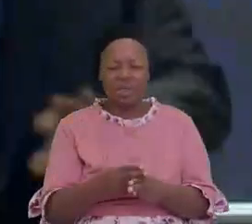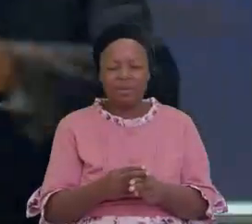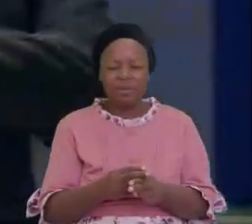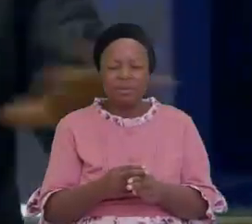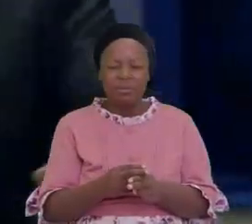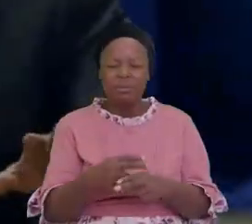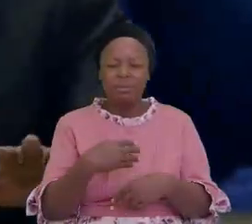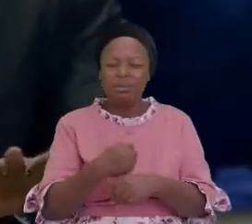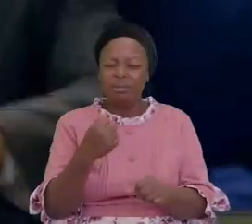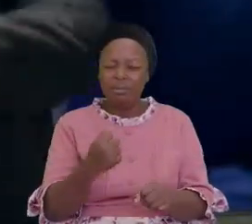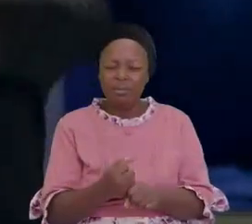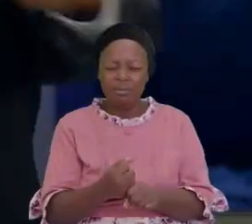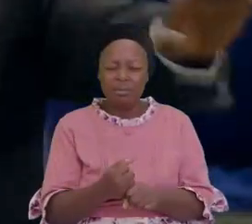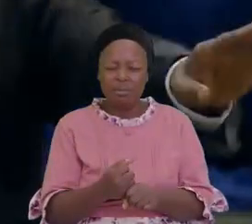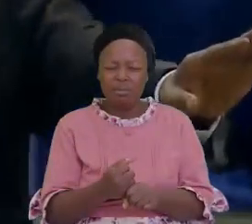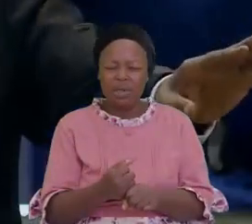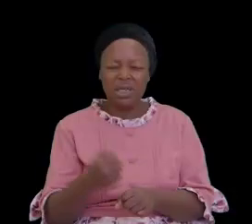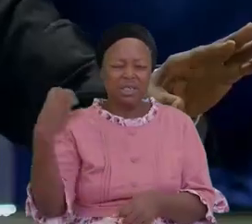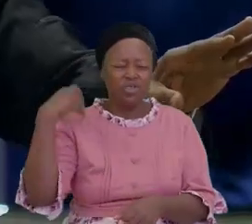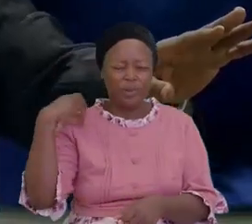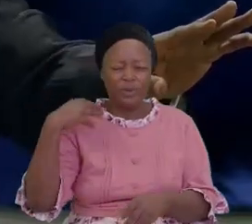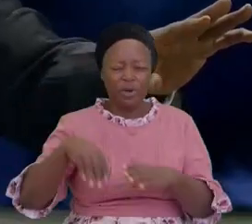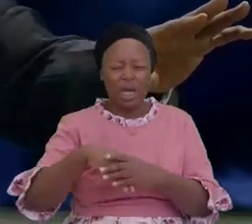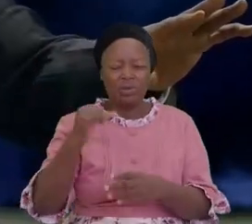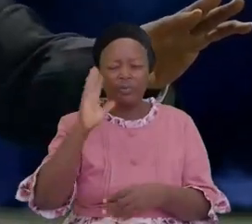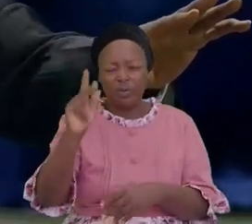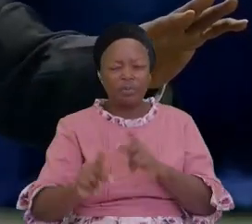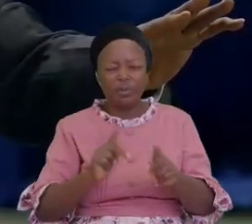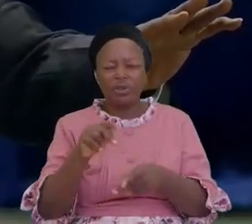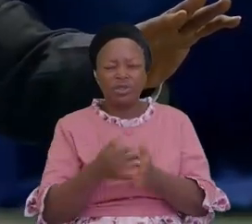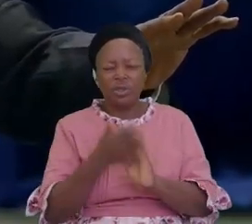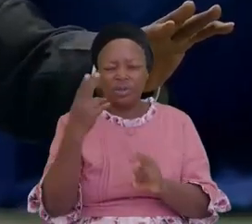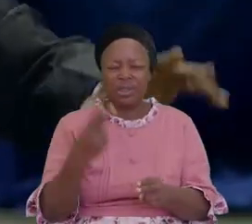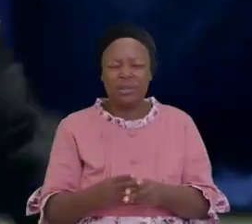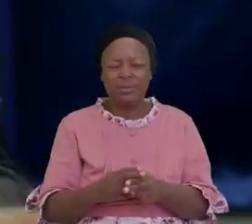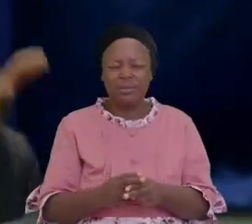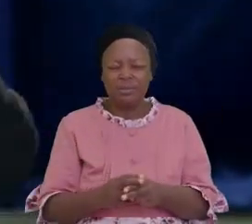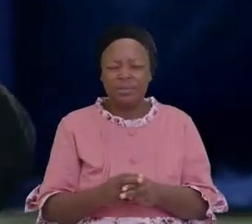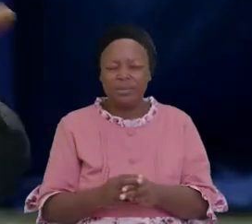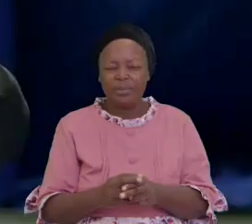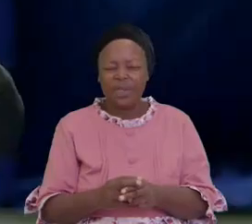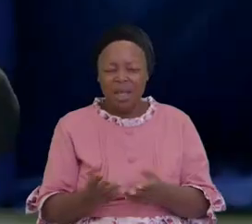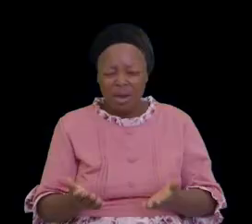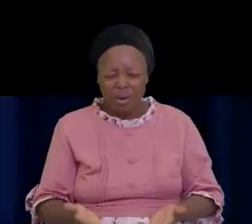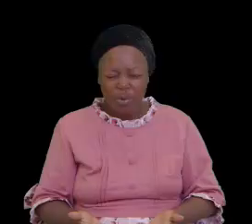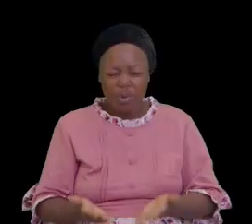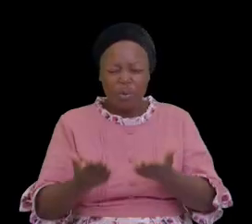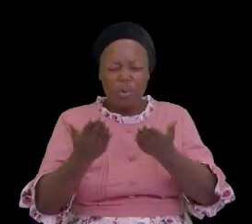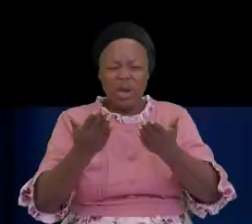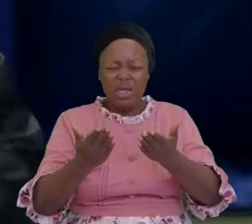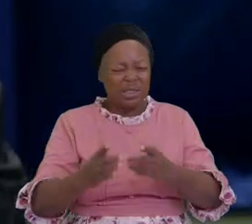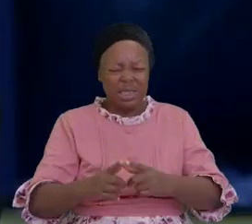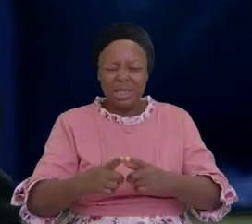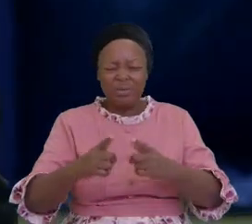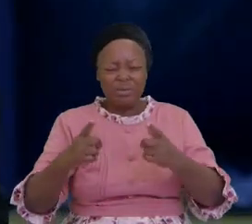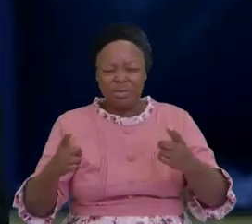Make champions out of your people here. Raise giants